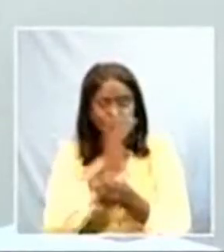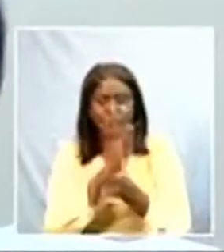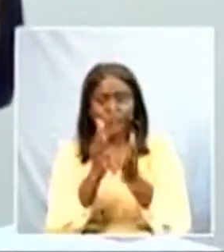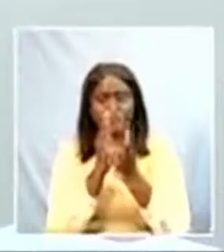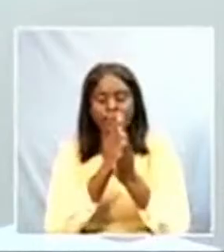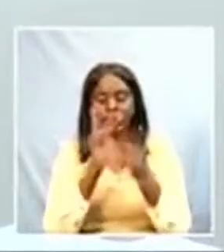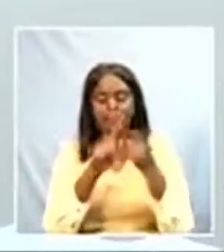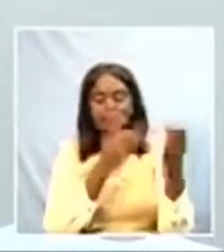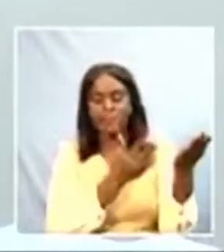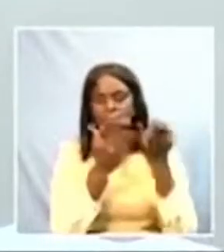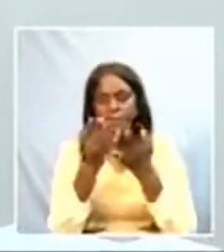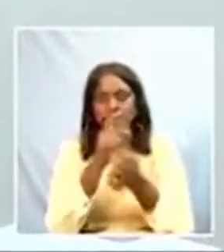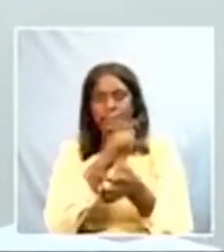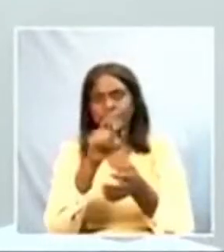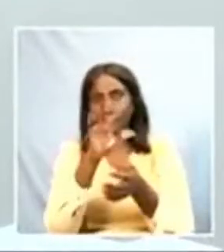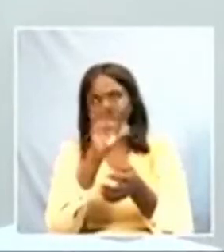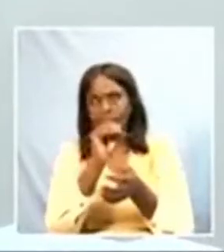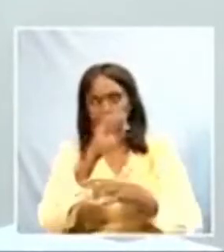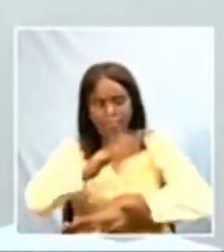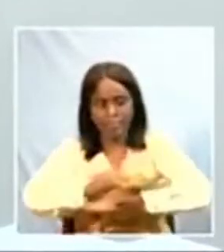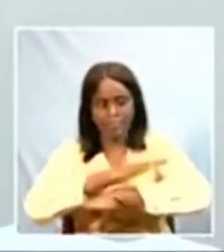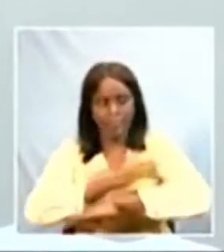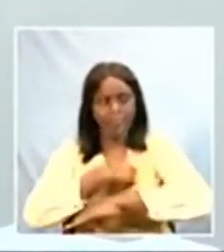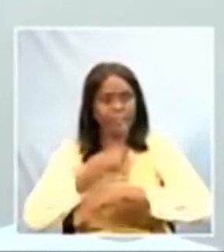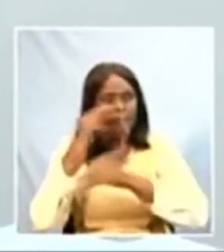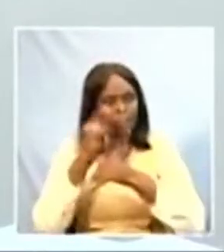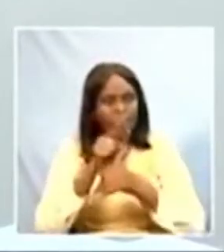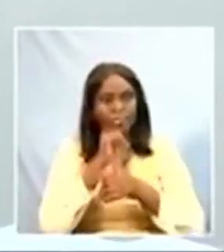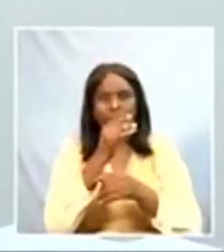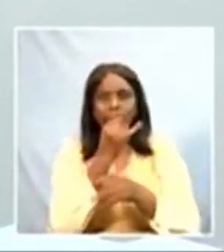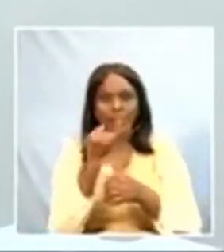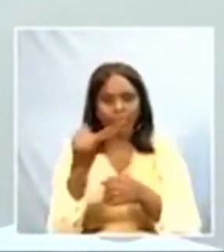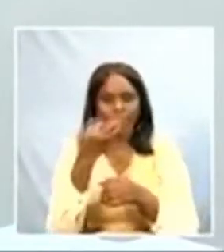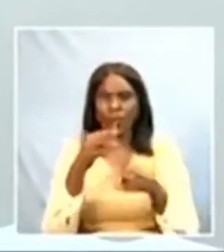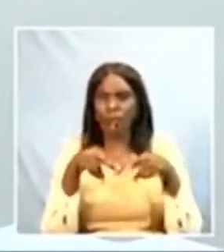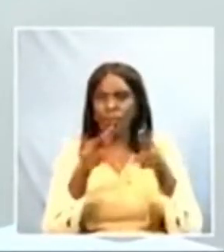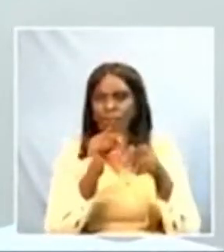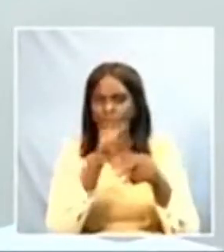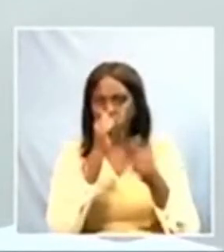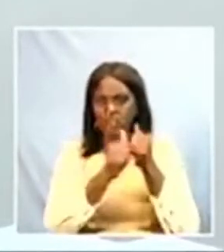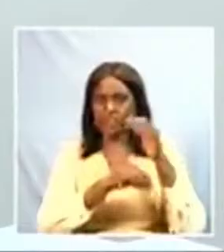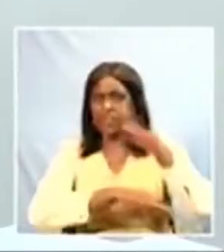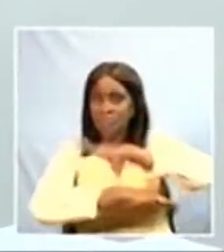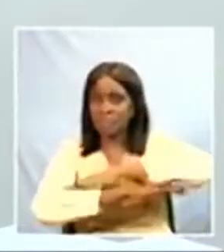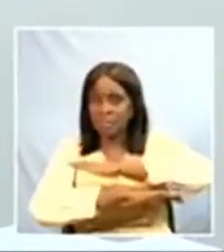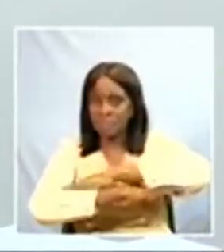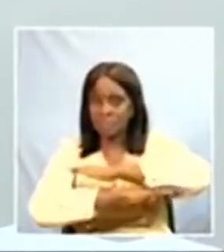to supply 150 desks. I hope this is not an issue of terrain again. These are desks.